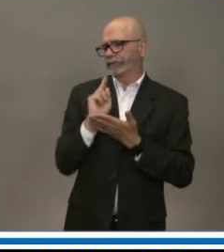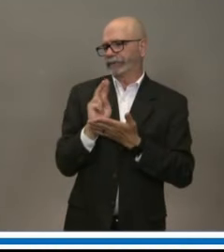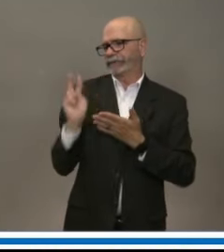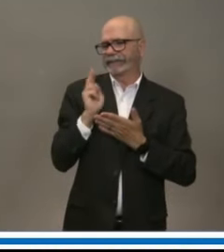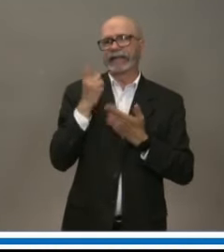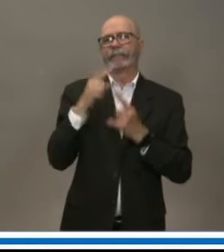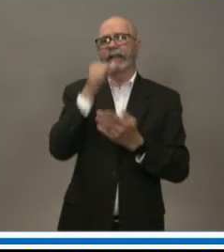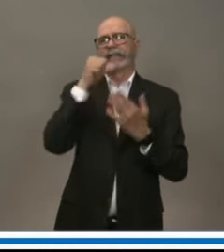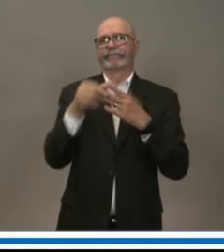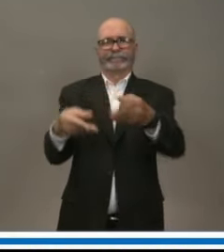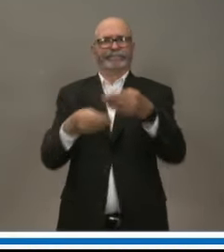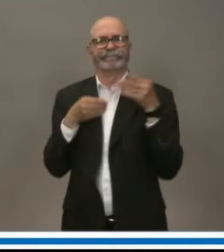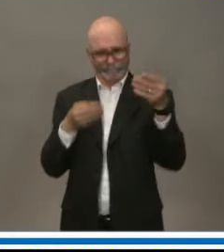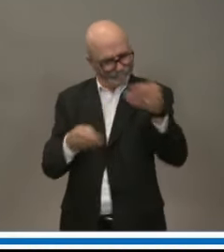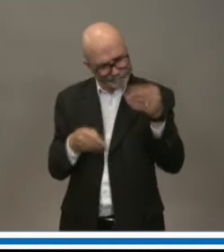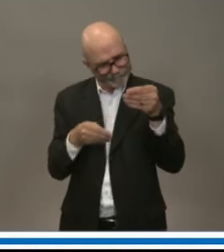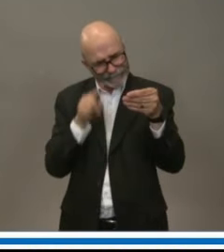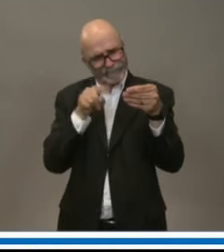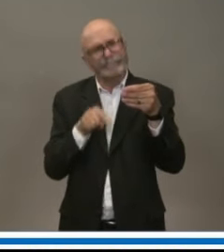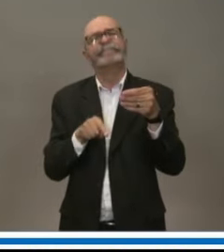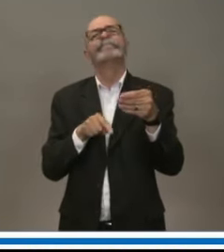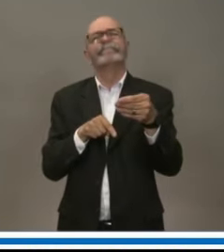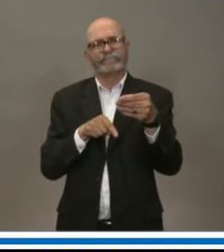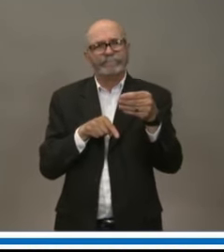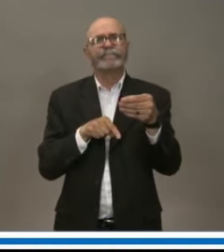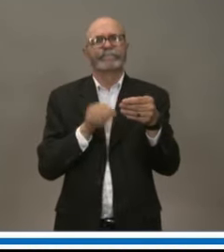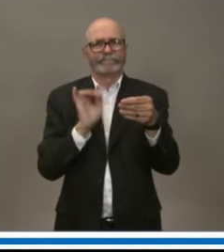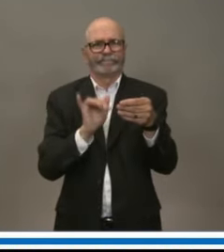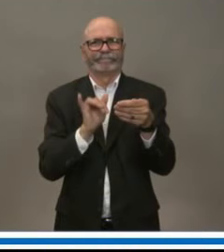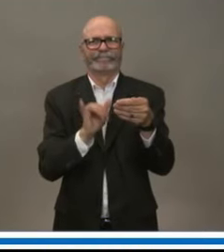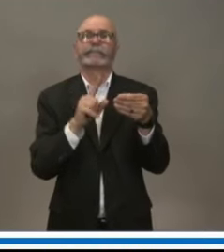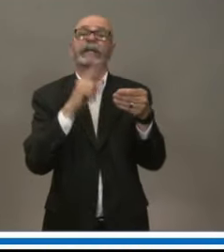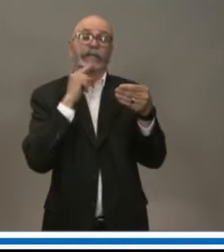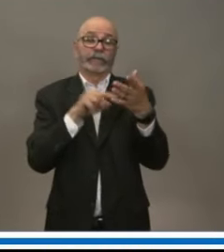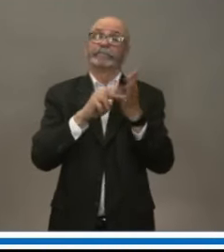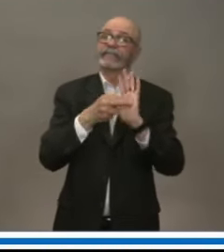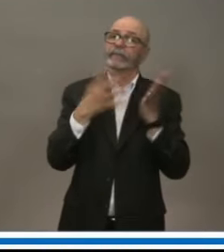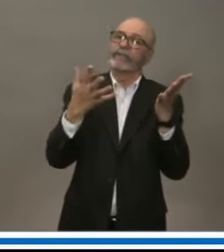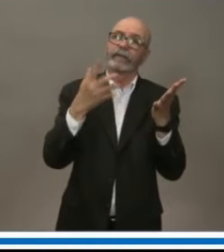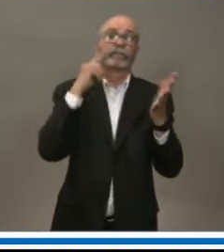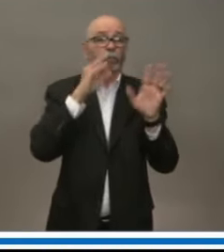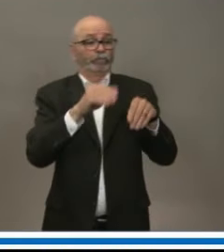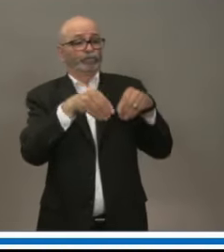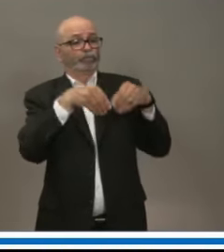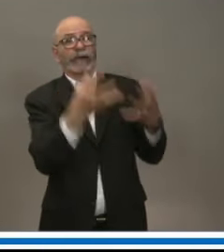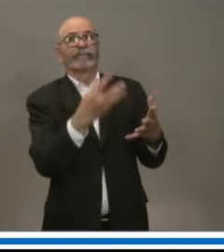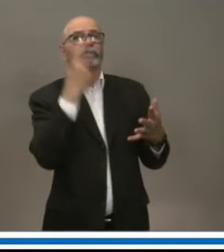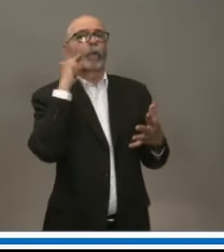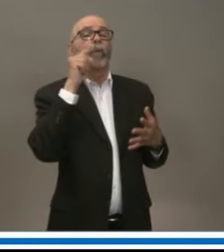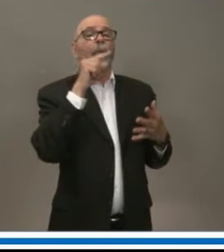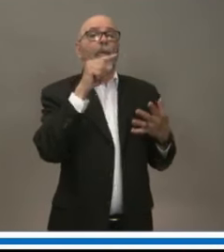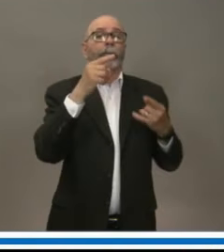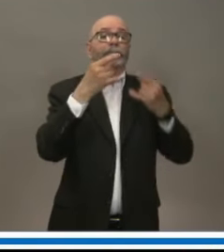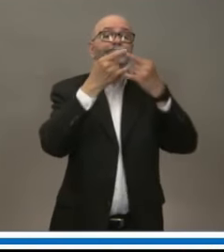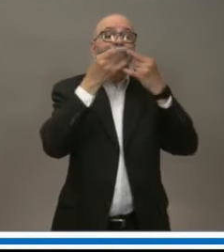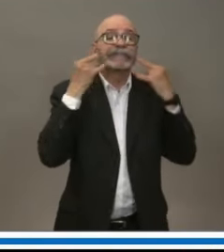supplied all patient-facing healthcare providers with masks. They'll be wearing surgical